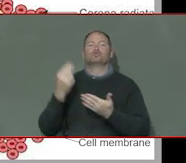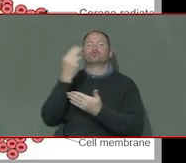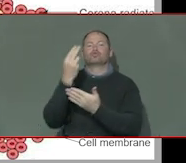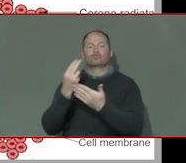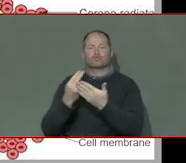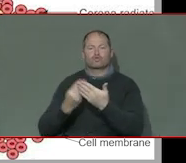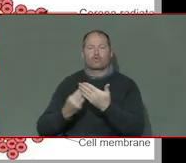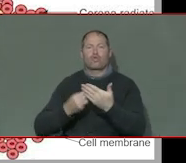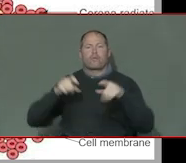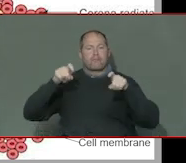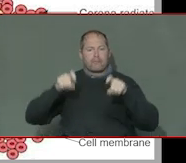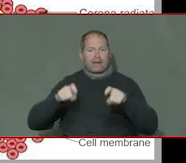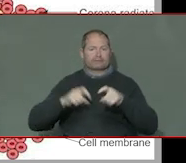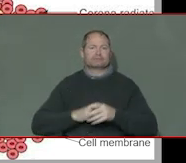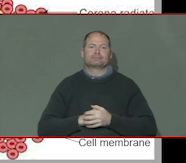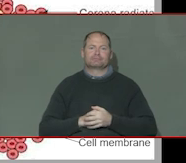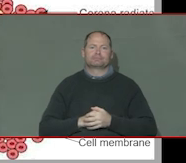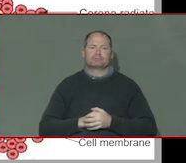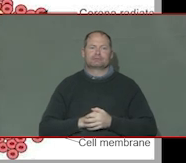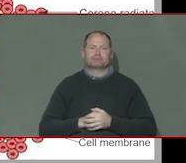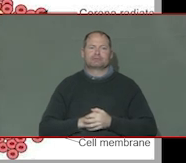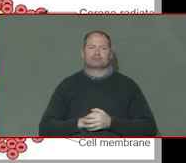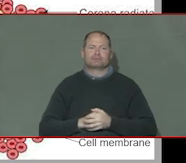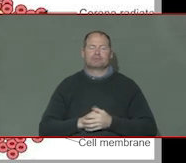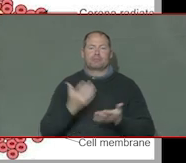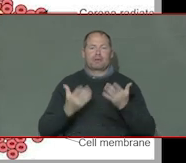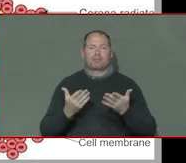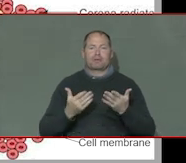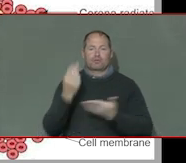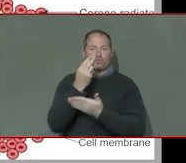I think I gave, or I put in a drawing,